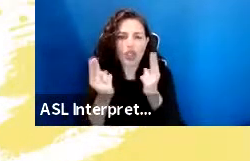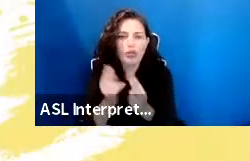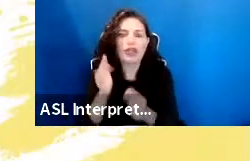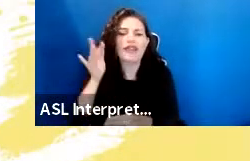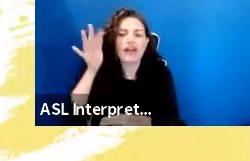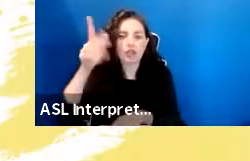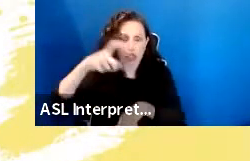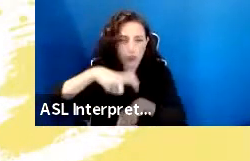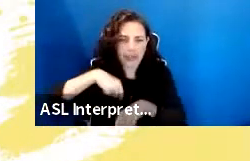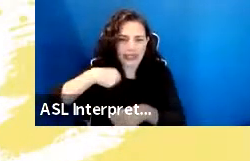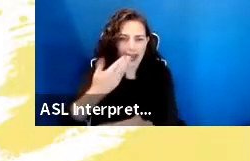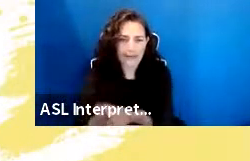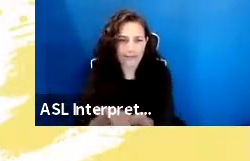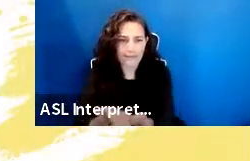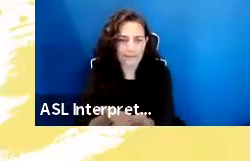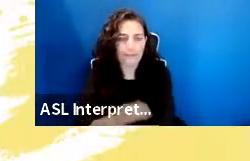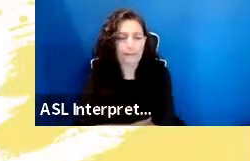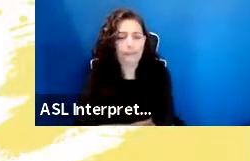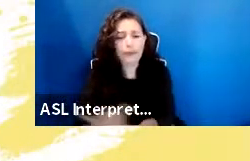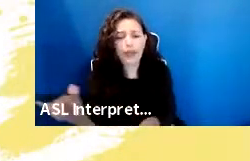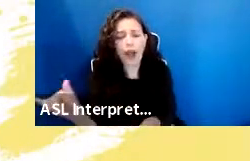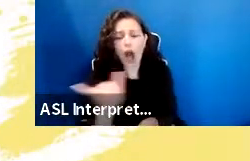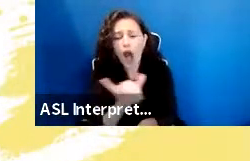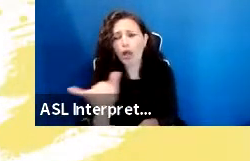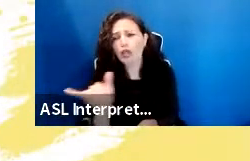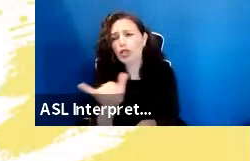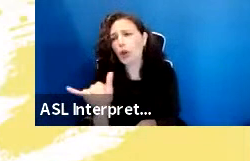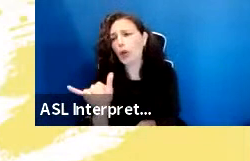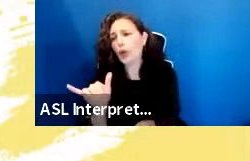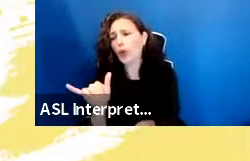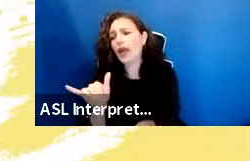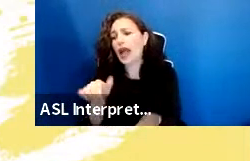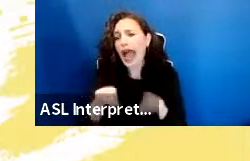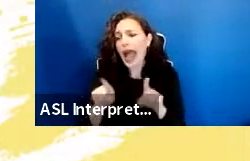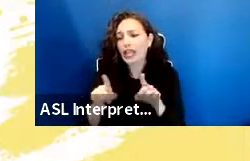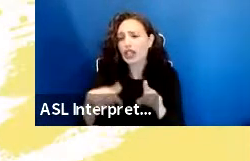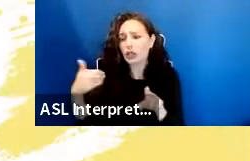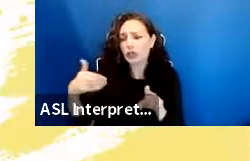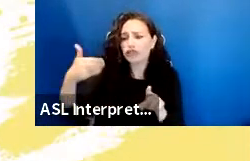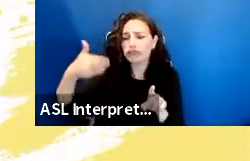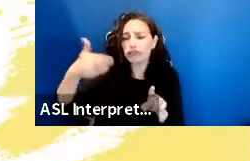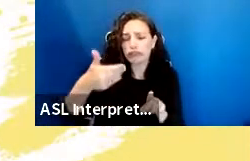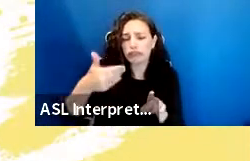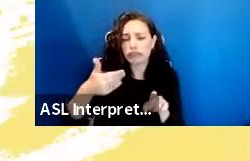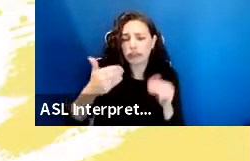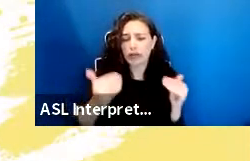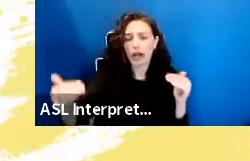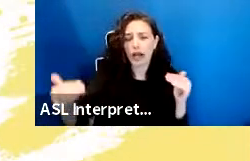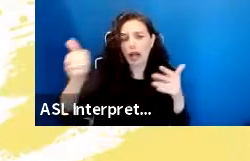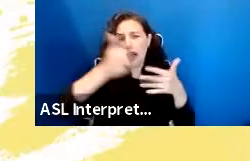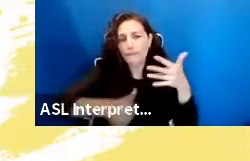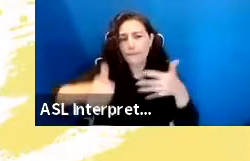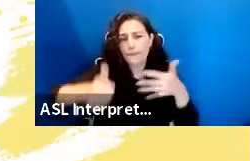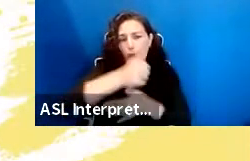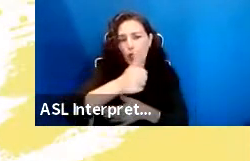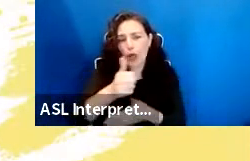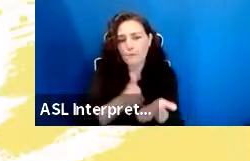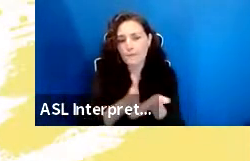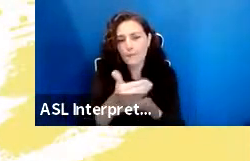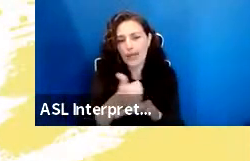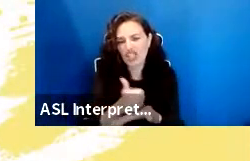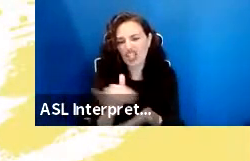comes. There's also, as you move into upper budgets, so those would